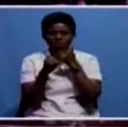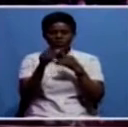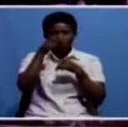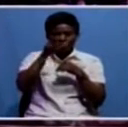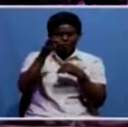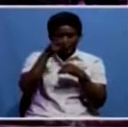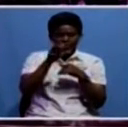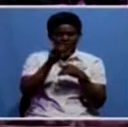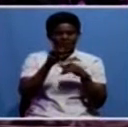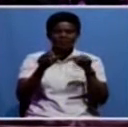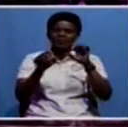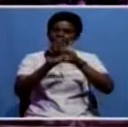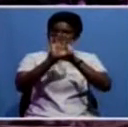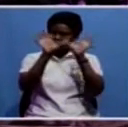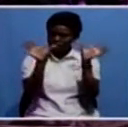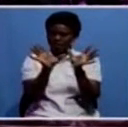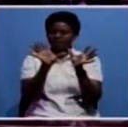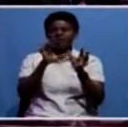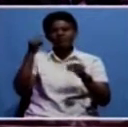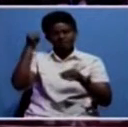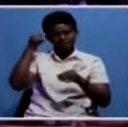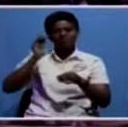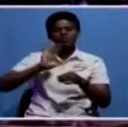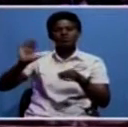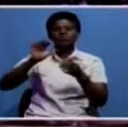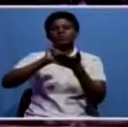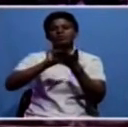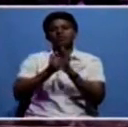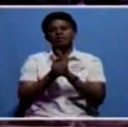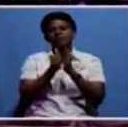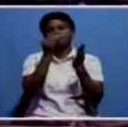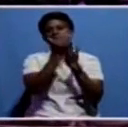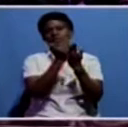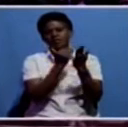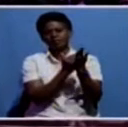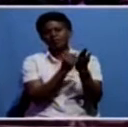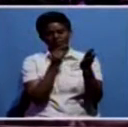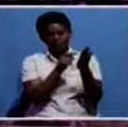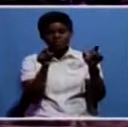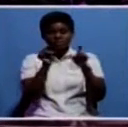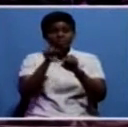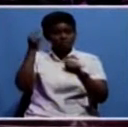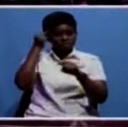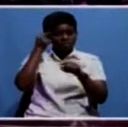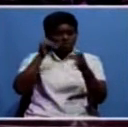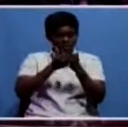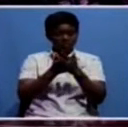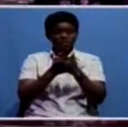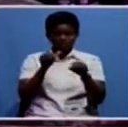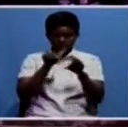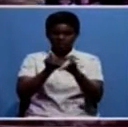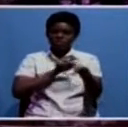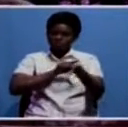corruption, it's a clear government agenda. And government has to pursue these activities in a professional manner.